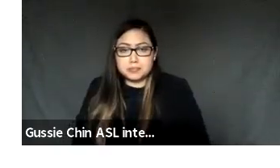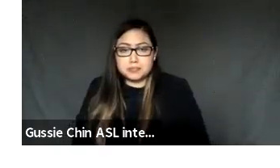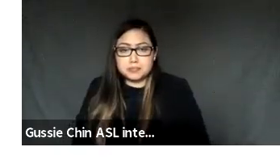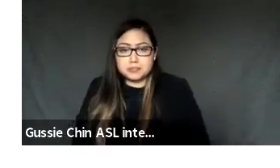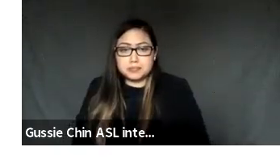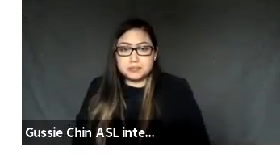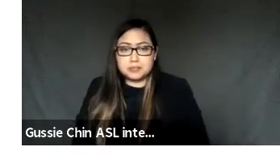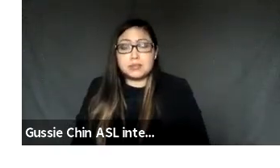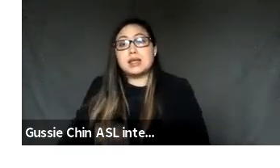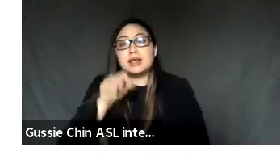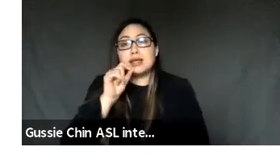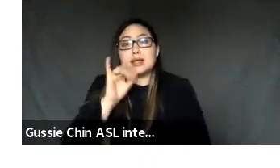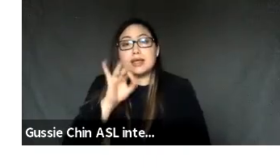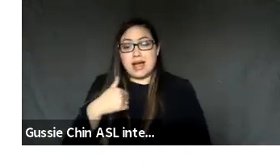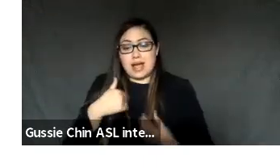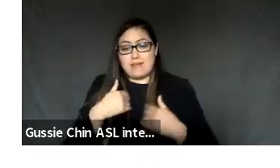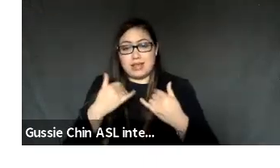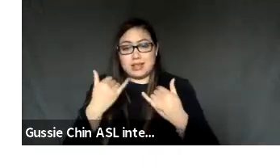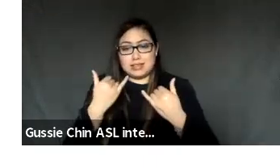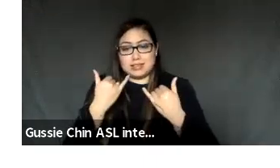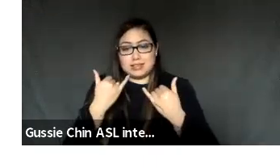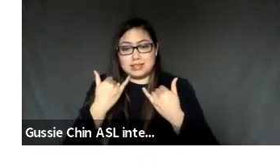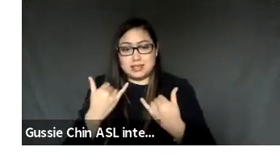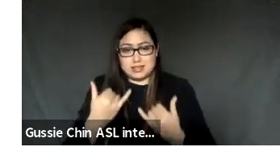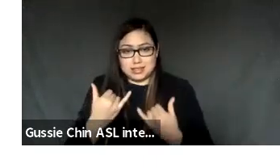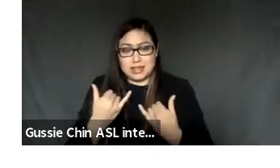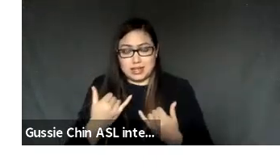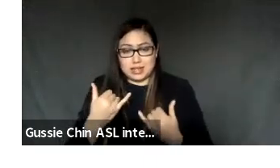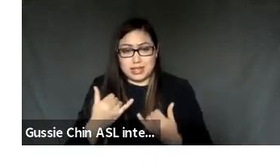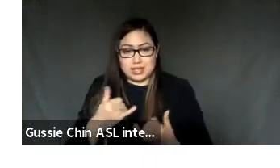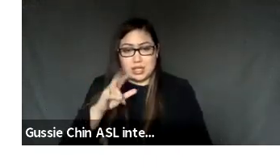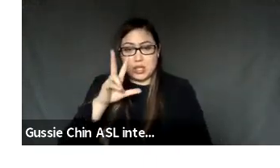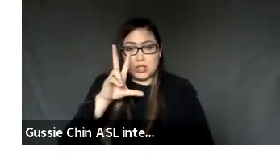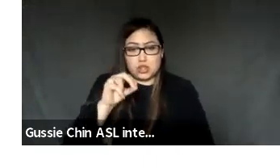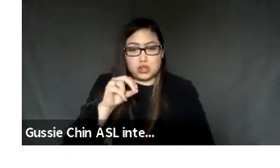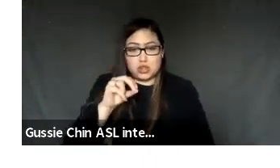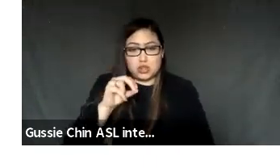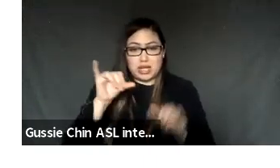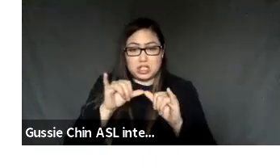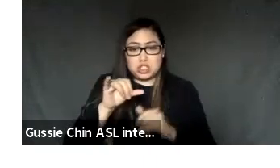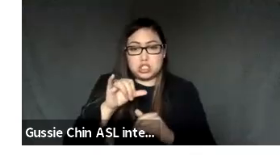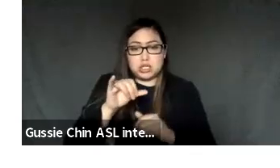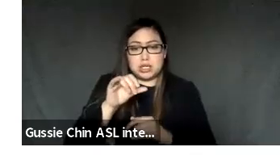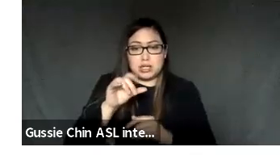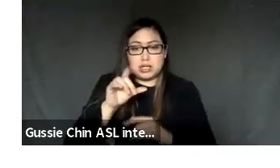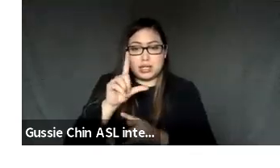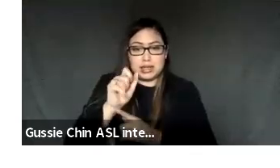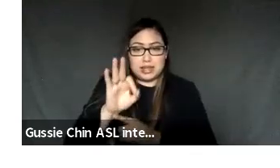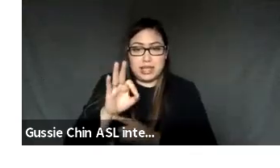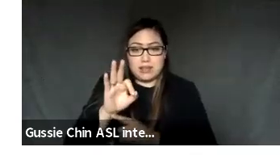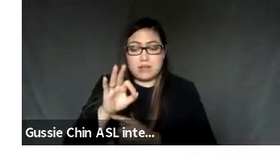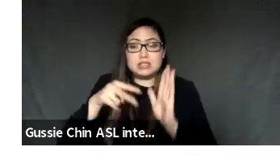existing 30-inch leaf double door at an entrance to a medical facility, does adding a low